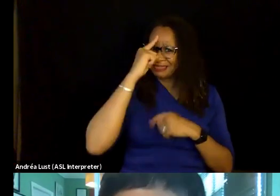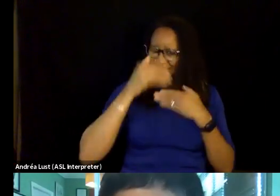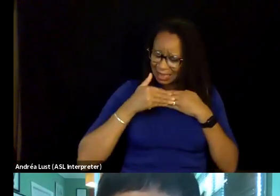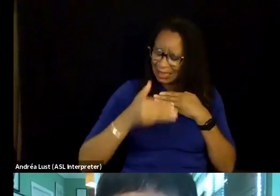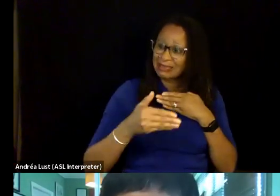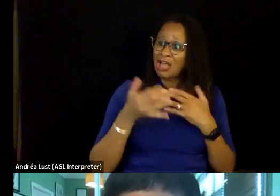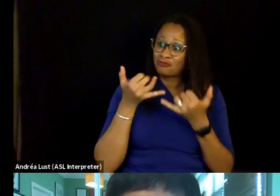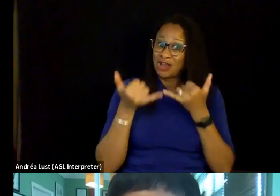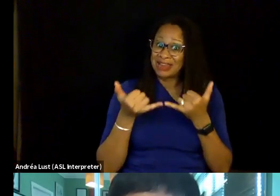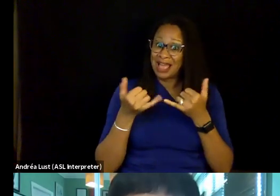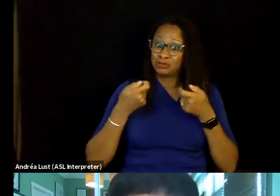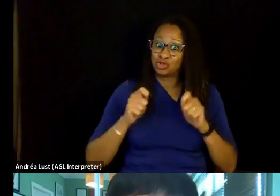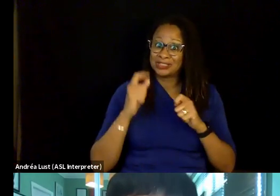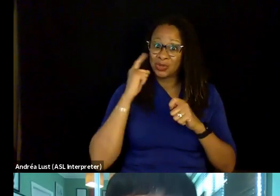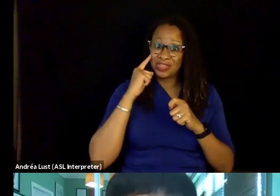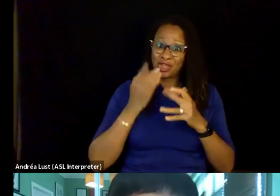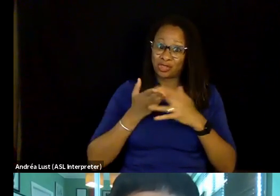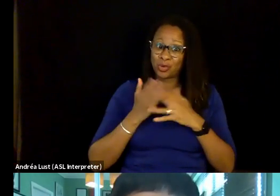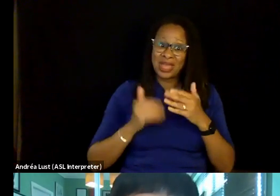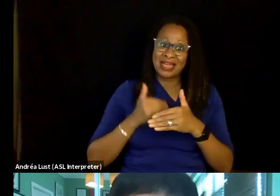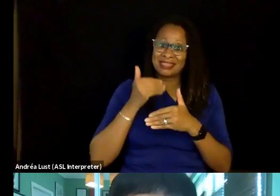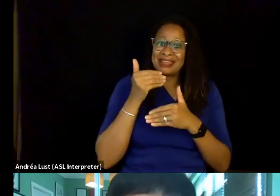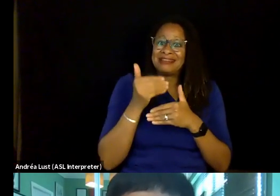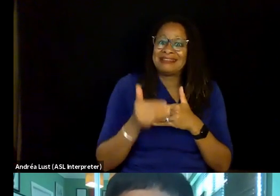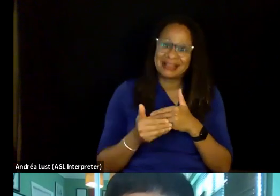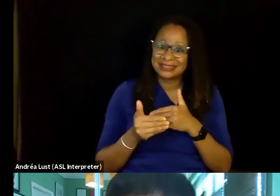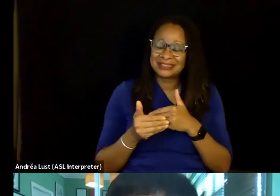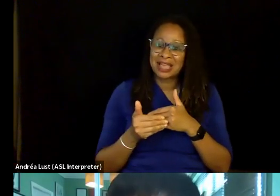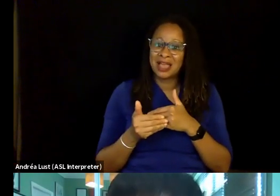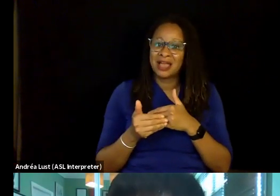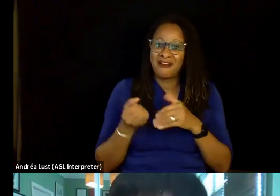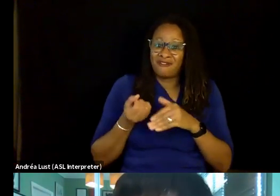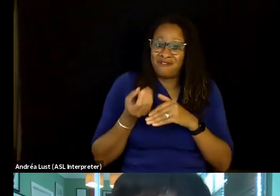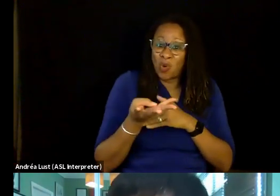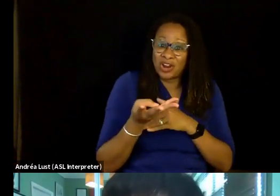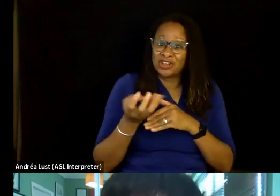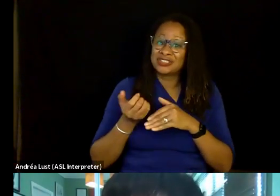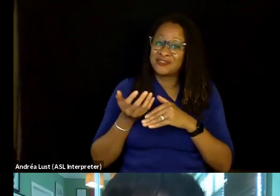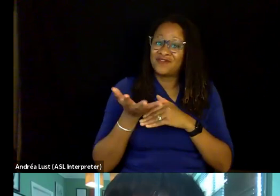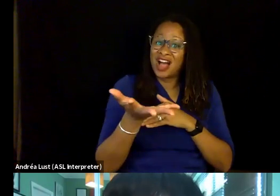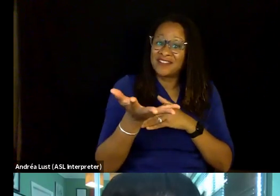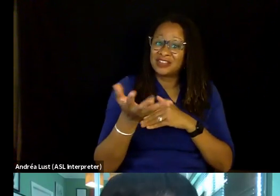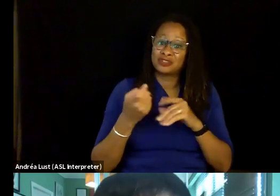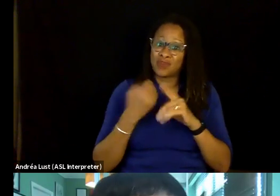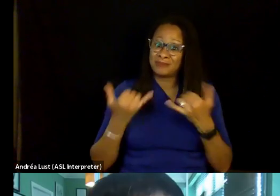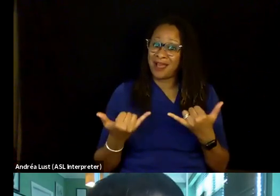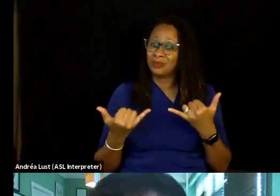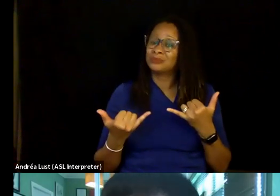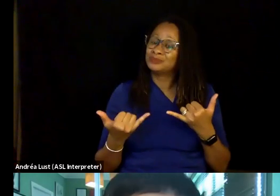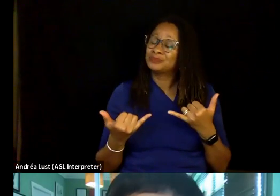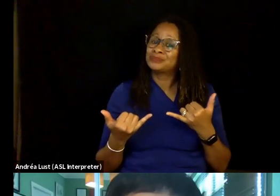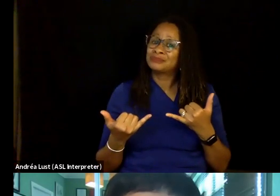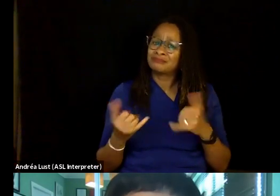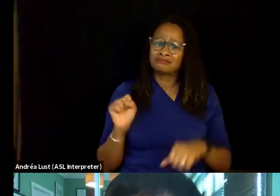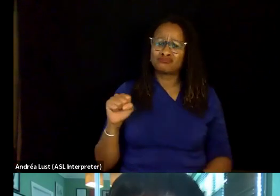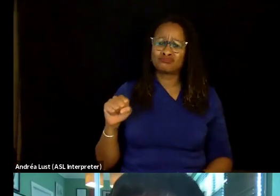trying to think through what it'll be like 4 years, 5 years from now. So yes, I've